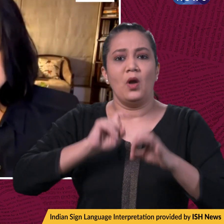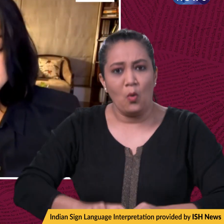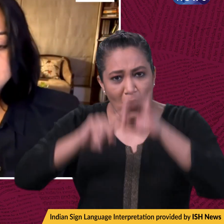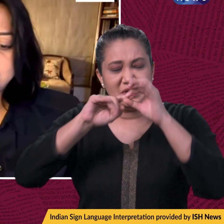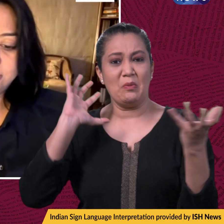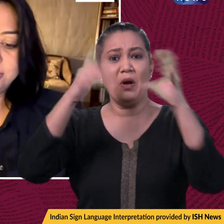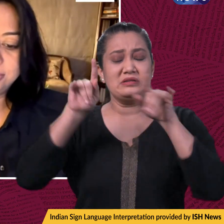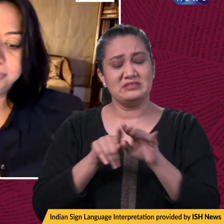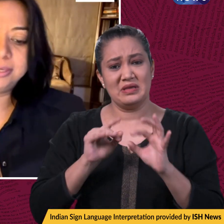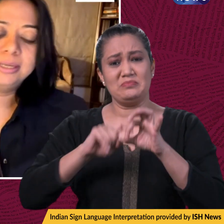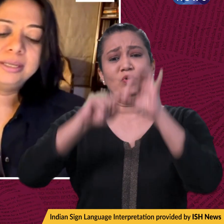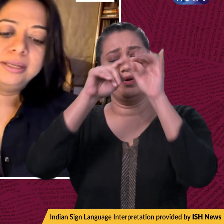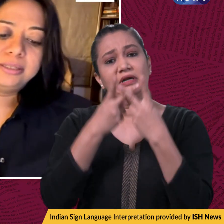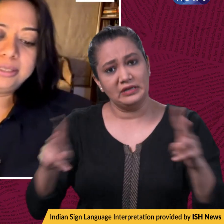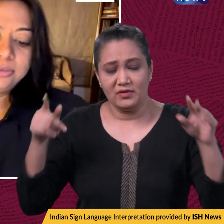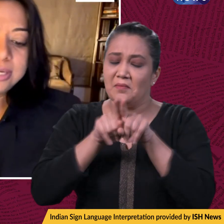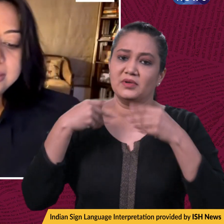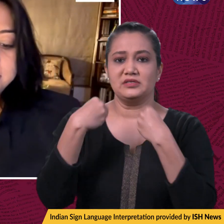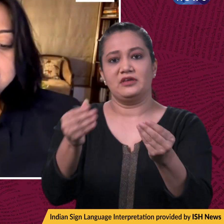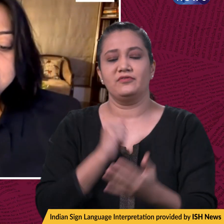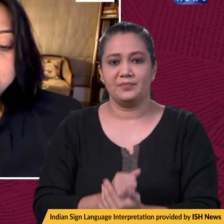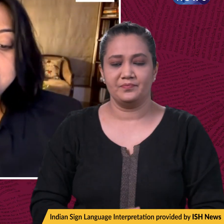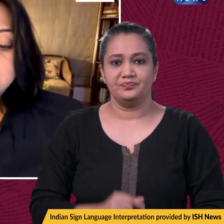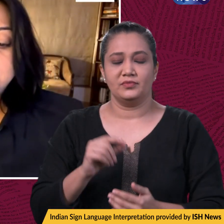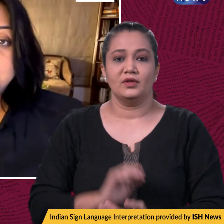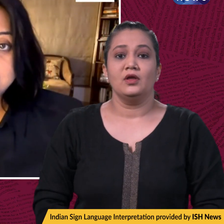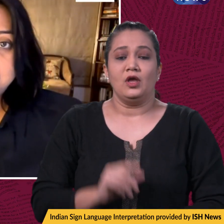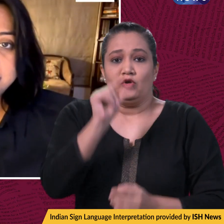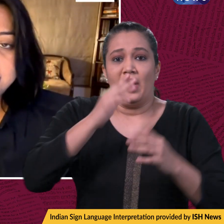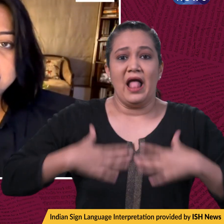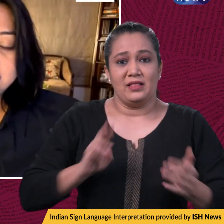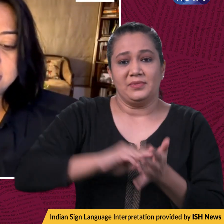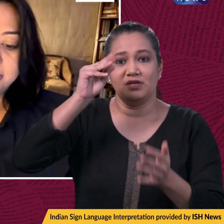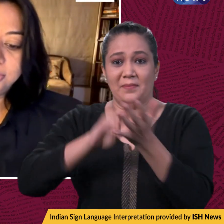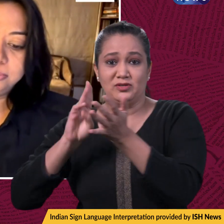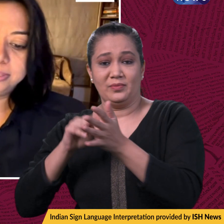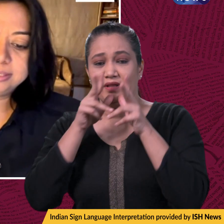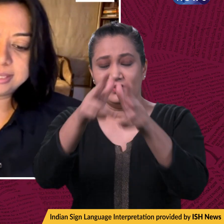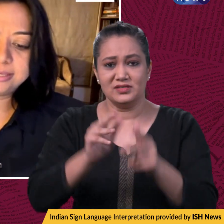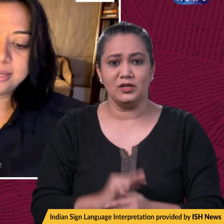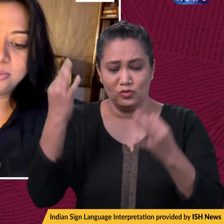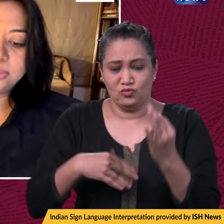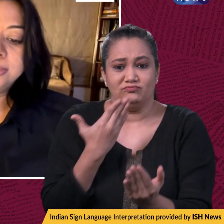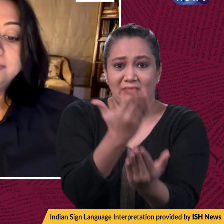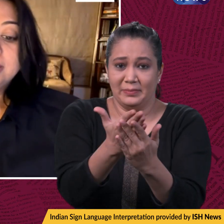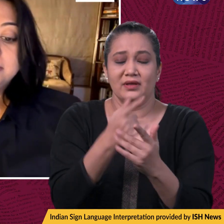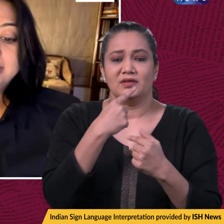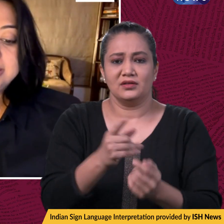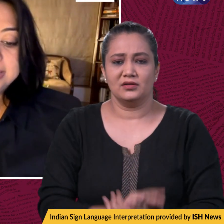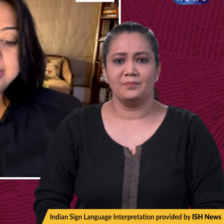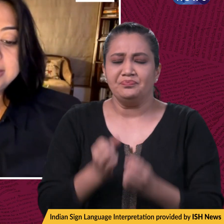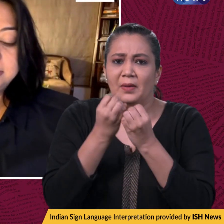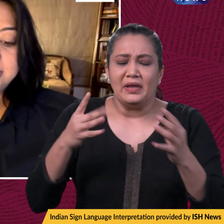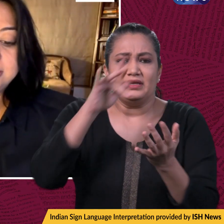quality standards according to the bill. The Union Health Minister Mansukh Mandavia, who tabled this new bill, said, and I quote,